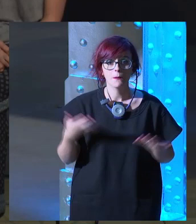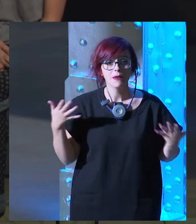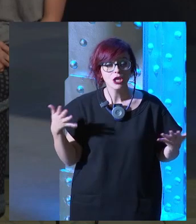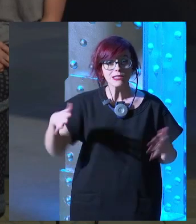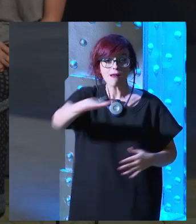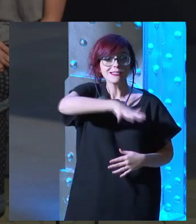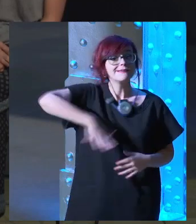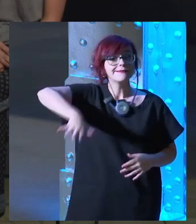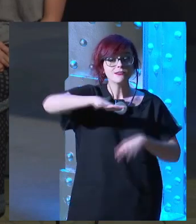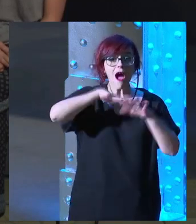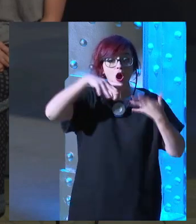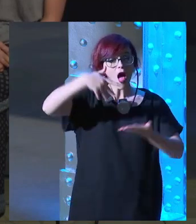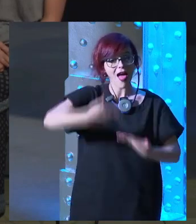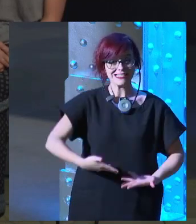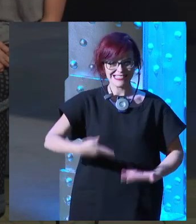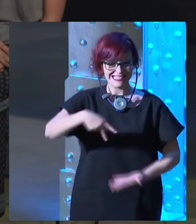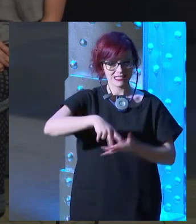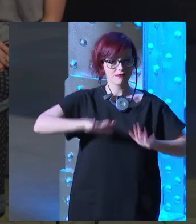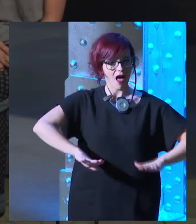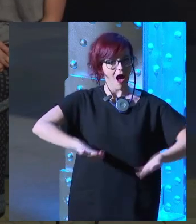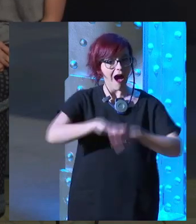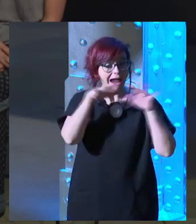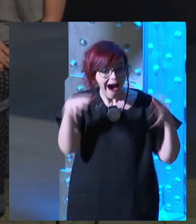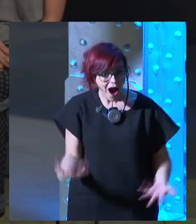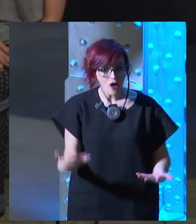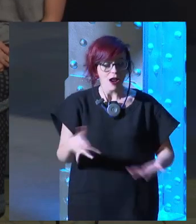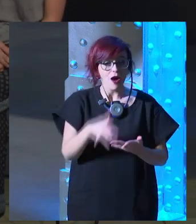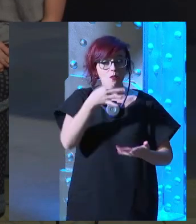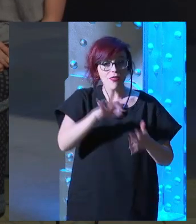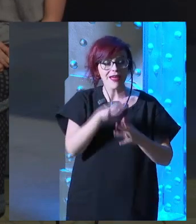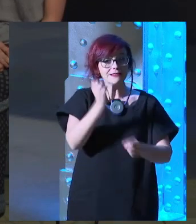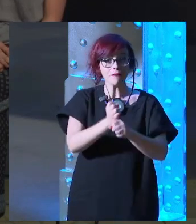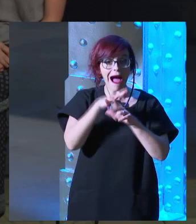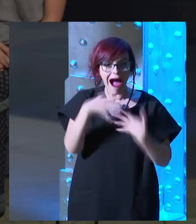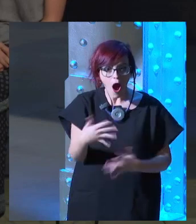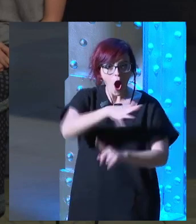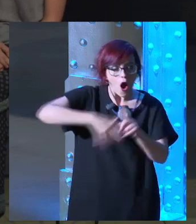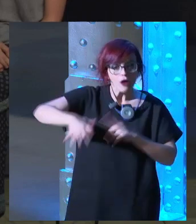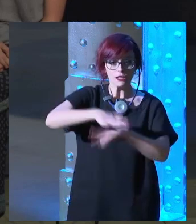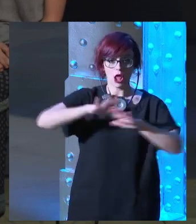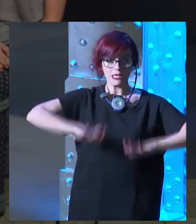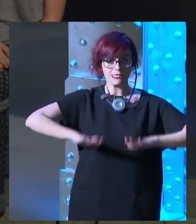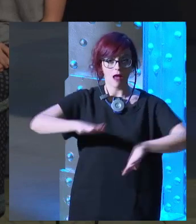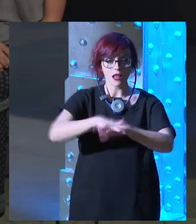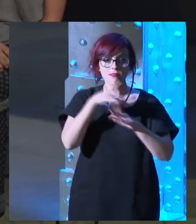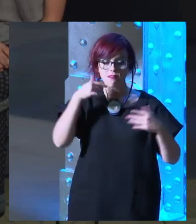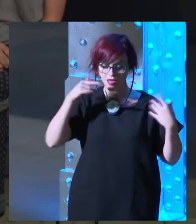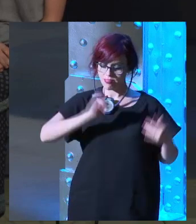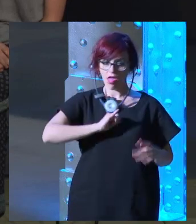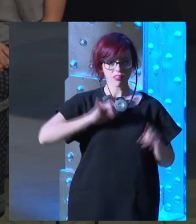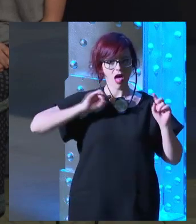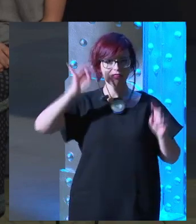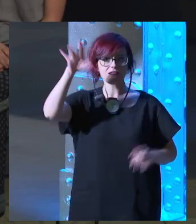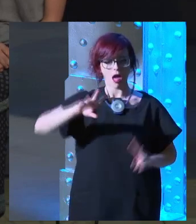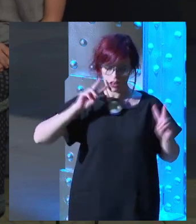from. You work from the self that you are, and that is a combination, multiplied